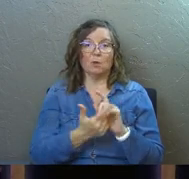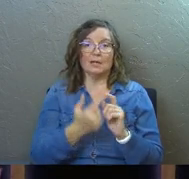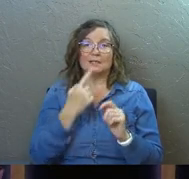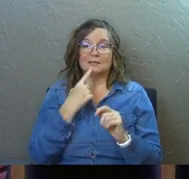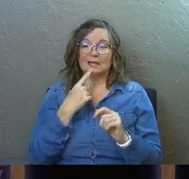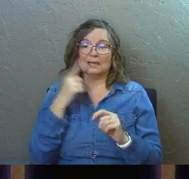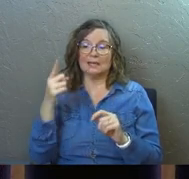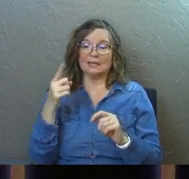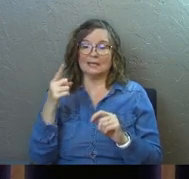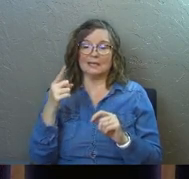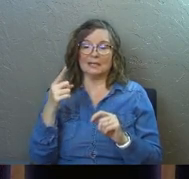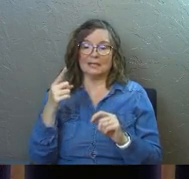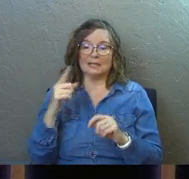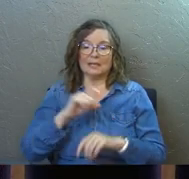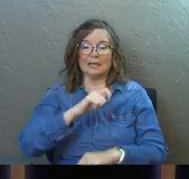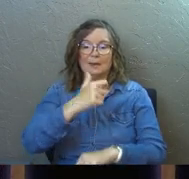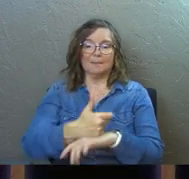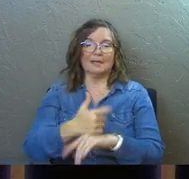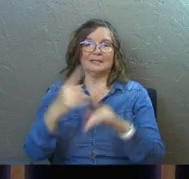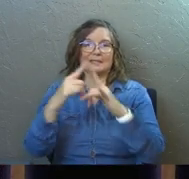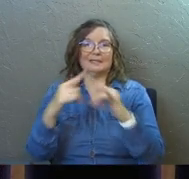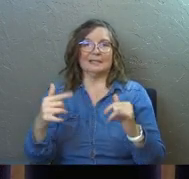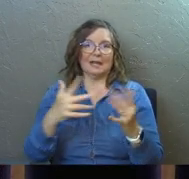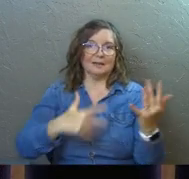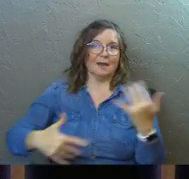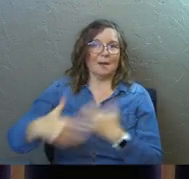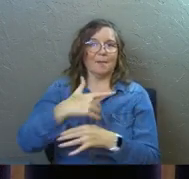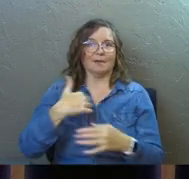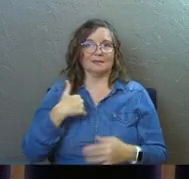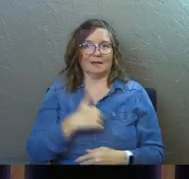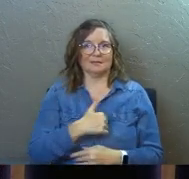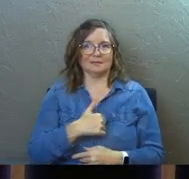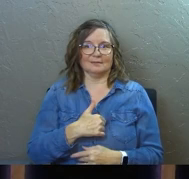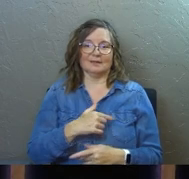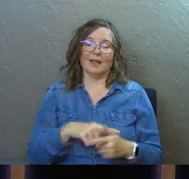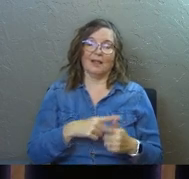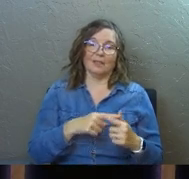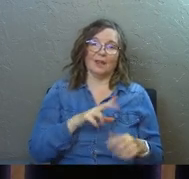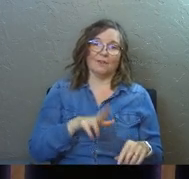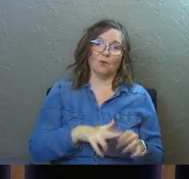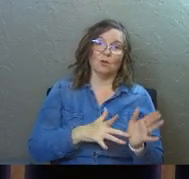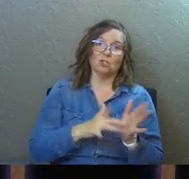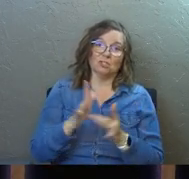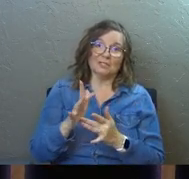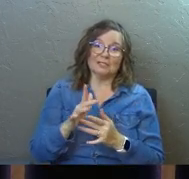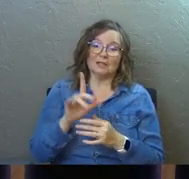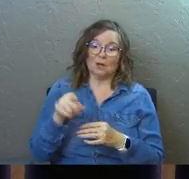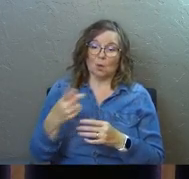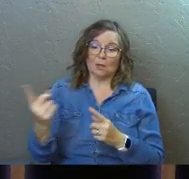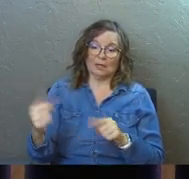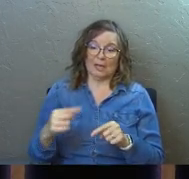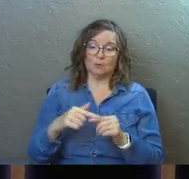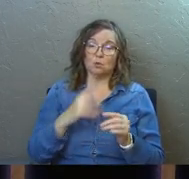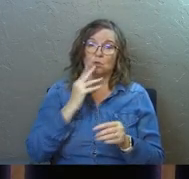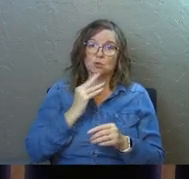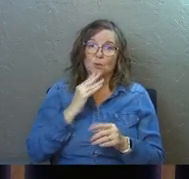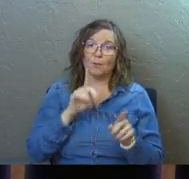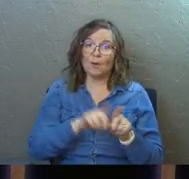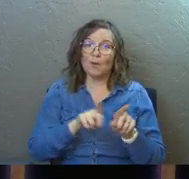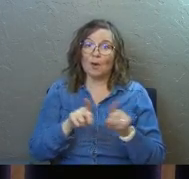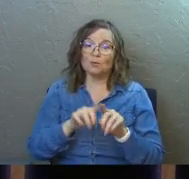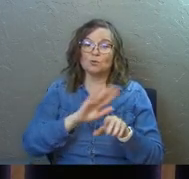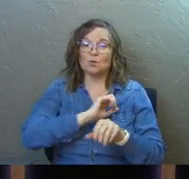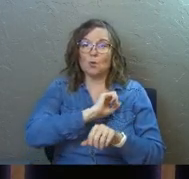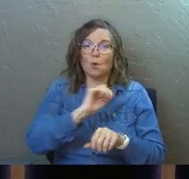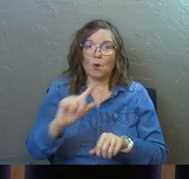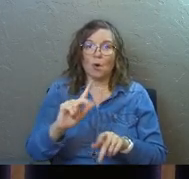some of the translations say he pitched his tent amongst us. And then, of course, Jesus not only came to the Jews, but he came to